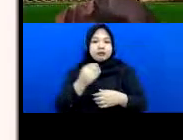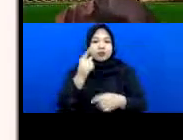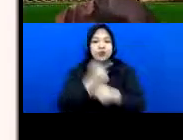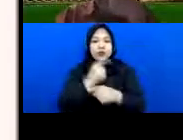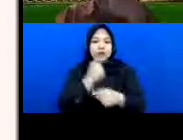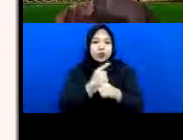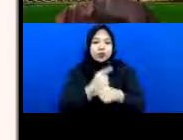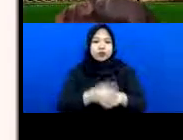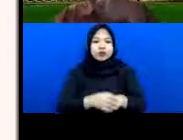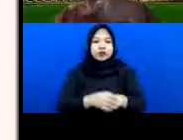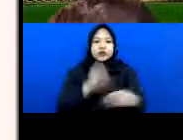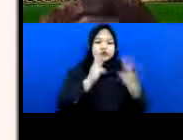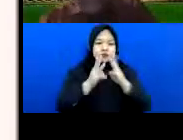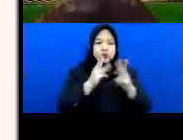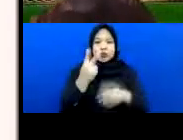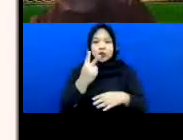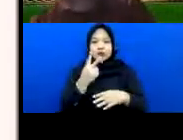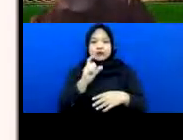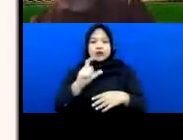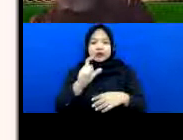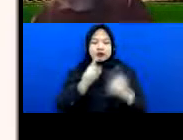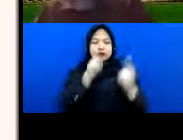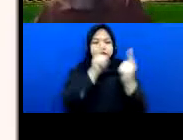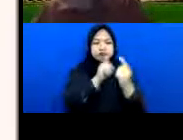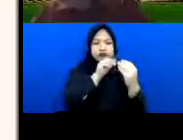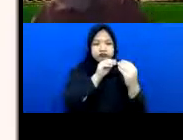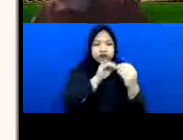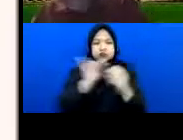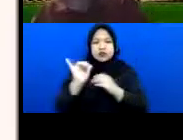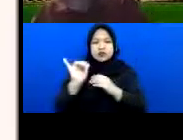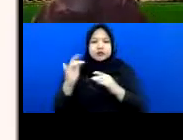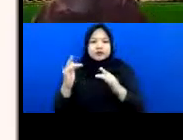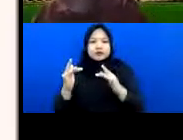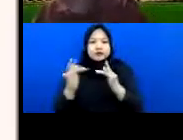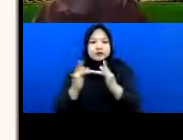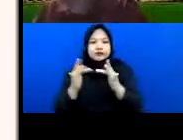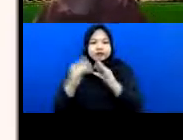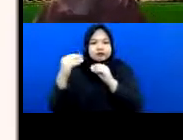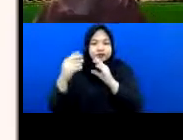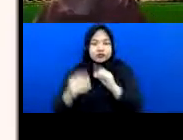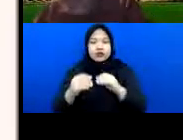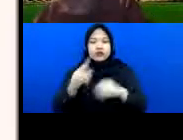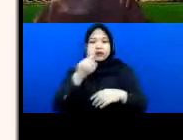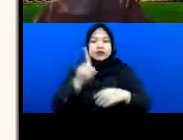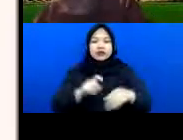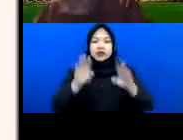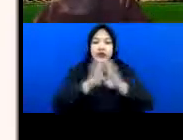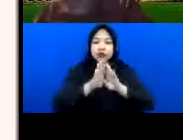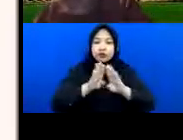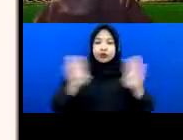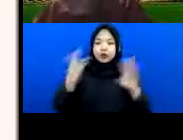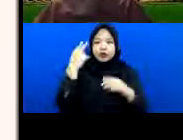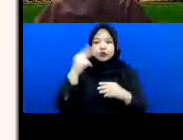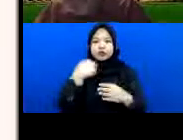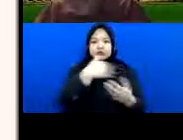hybrid interview technique, combination of virtual and face-to-face interview consisting of open-ended questions will be